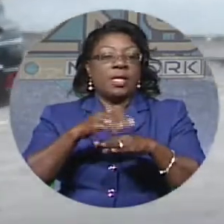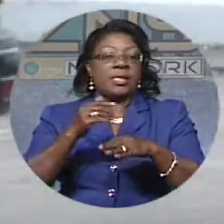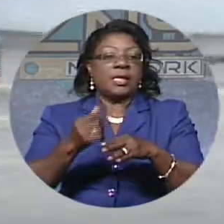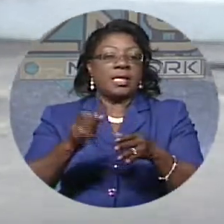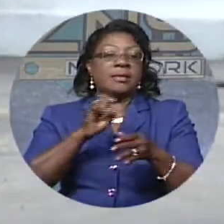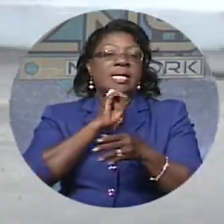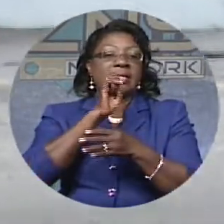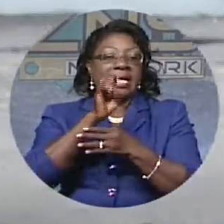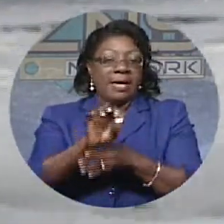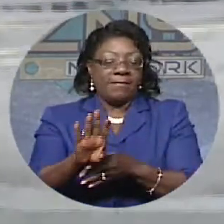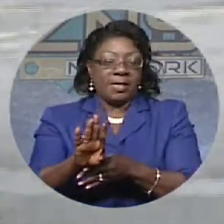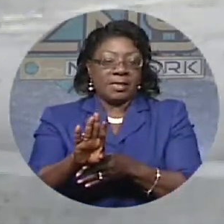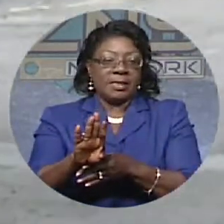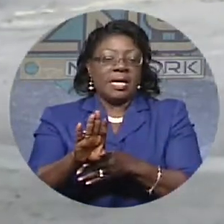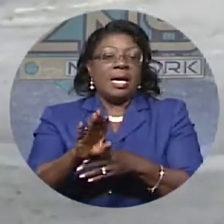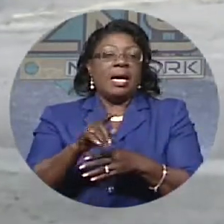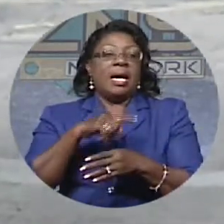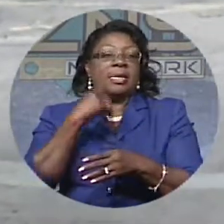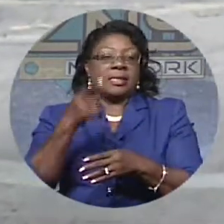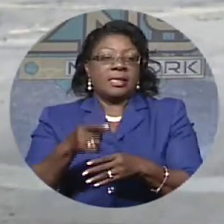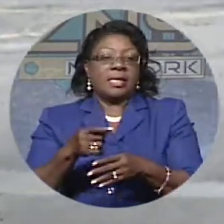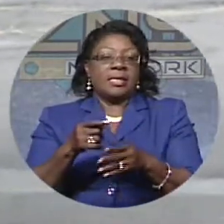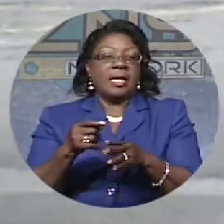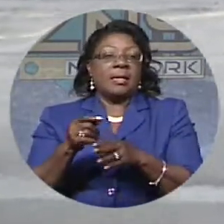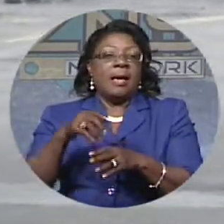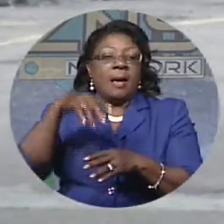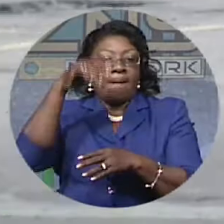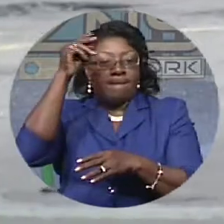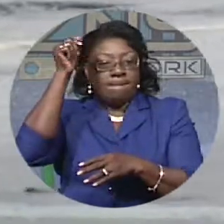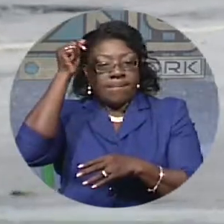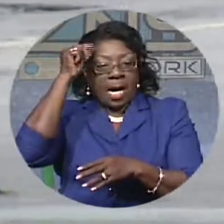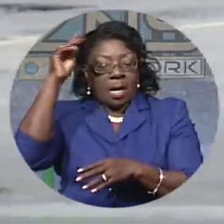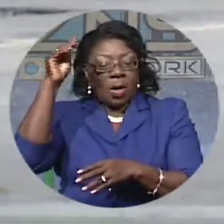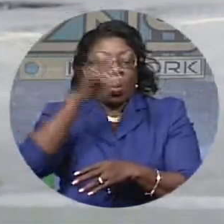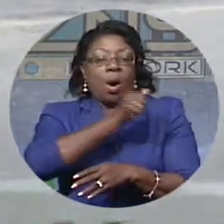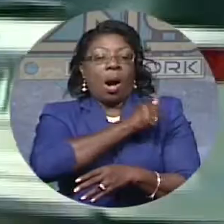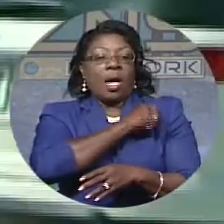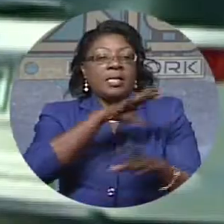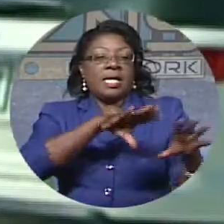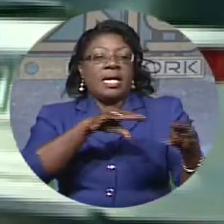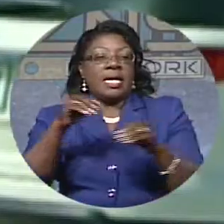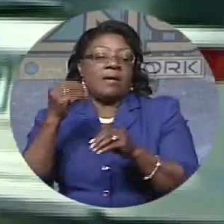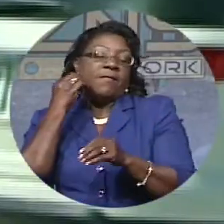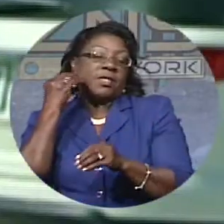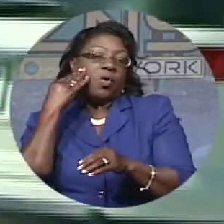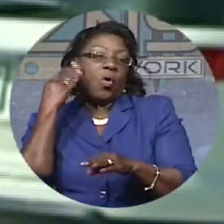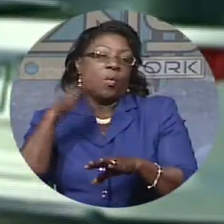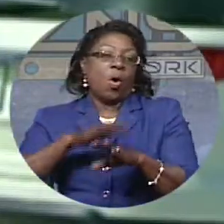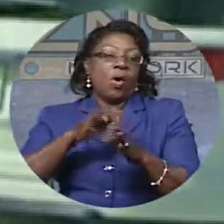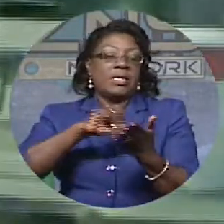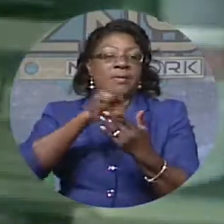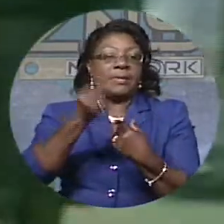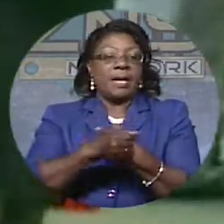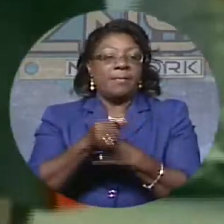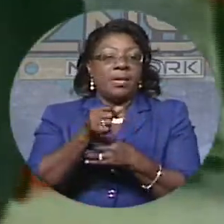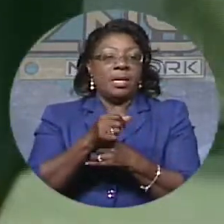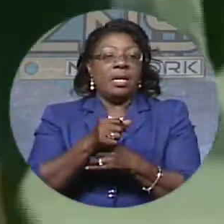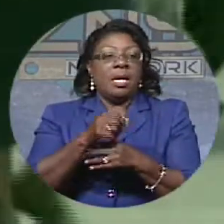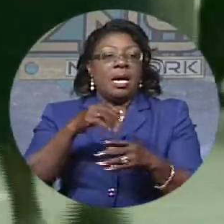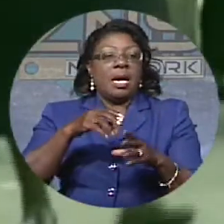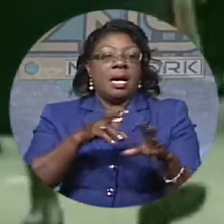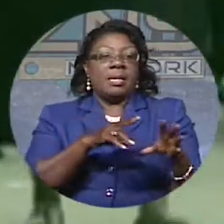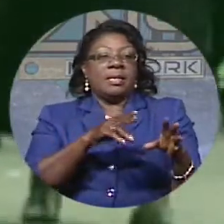reminded jurors that they have to be sure that the unlawful harm inflicted on Archer did not come by extreme provocation or some